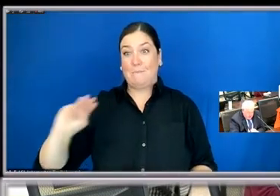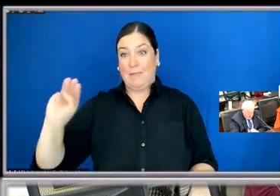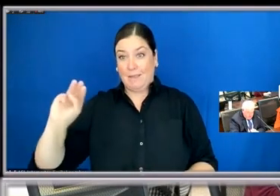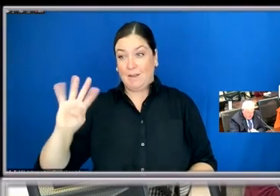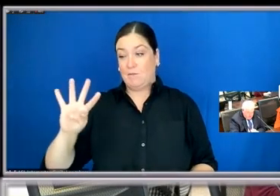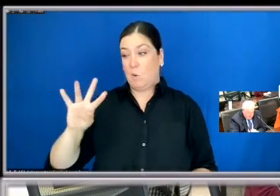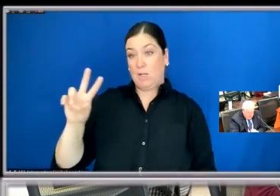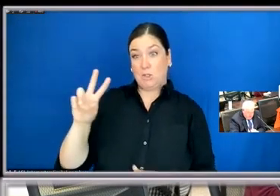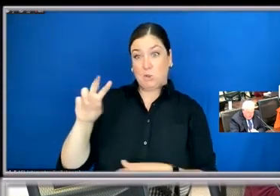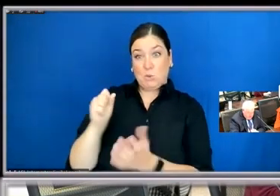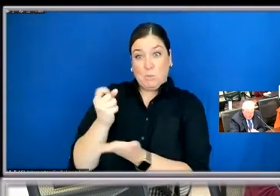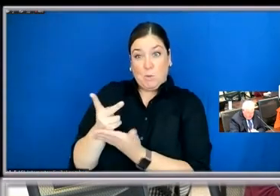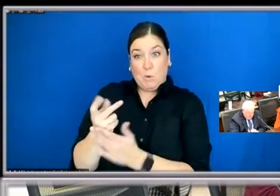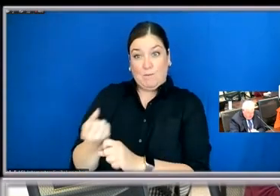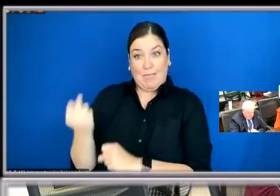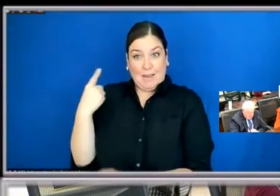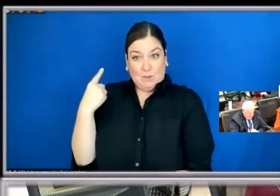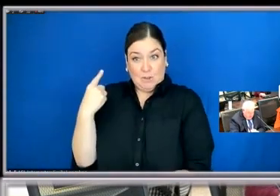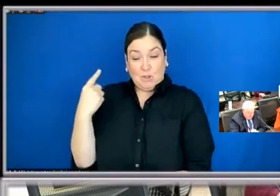year, we spent